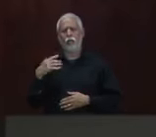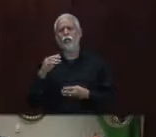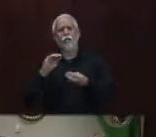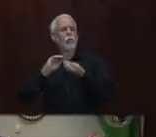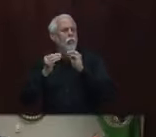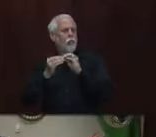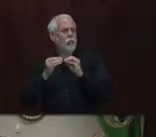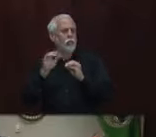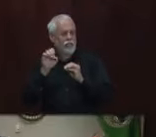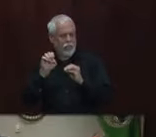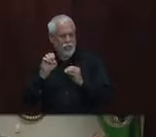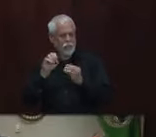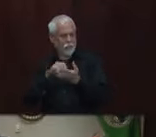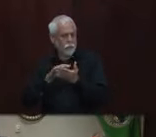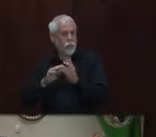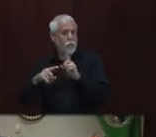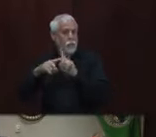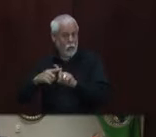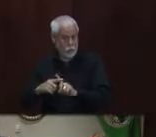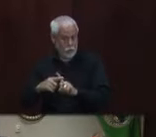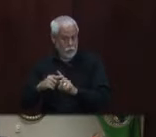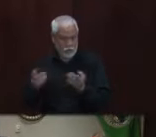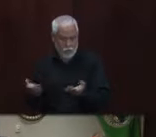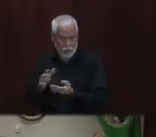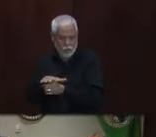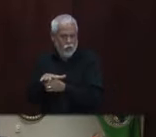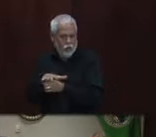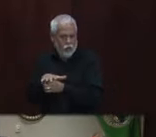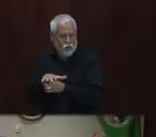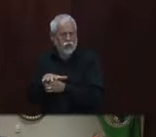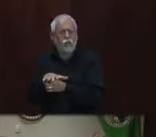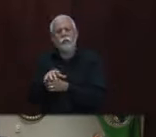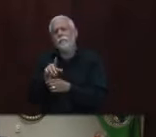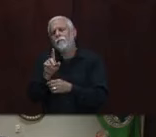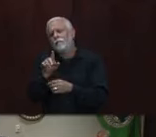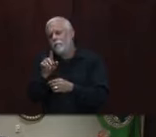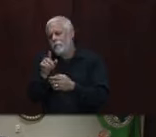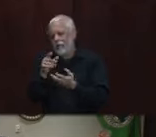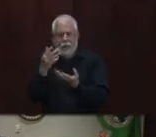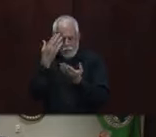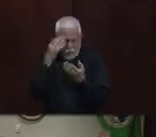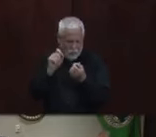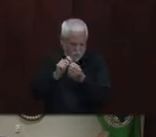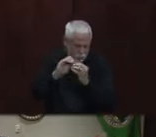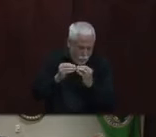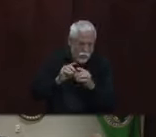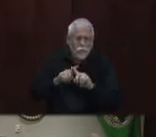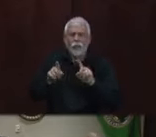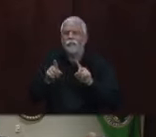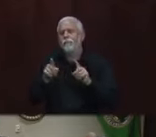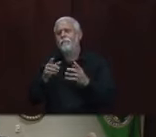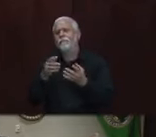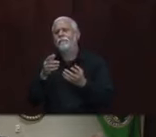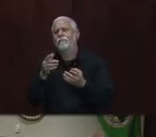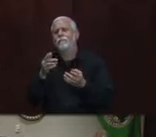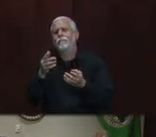are documented as positive cases in our region, can you tell us, and if you don't have the exact number, I understand, but just